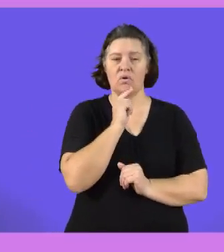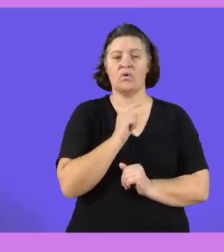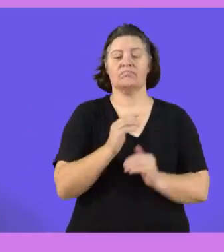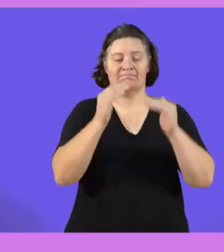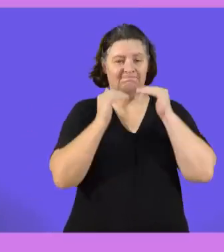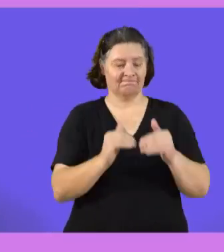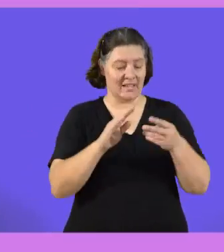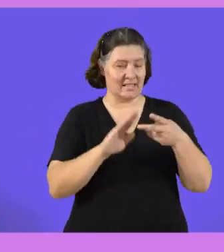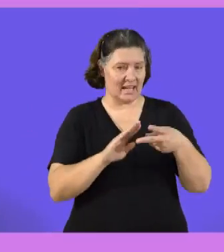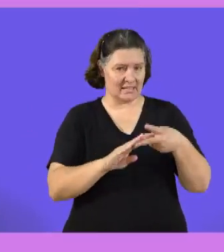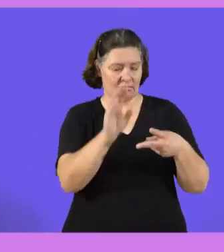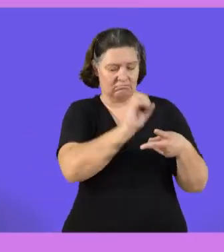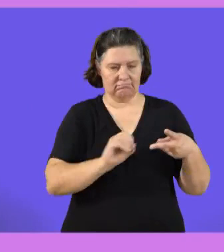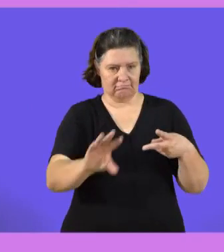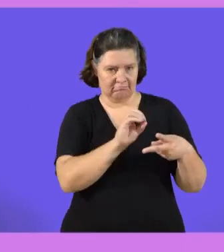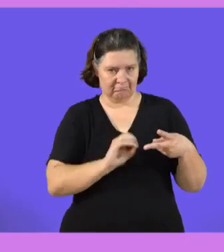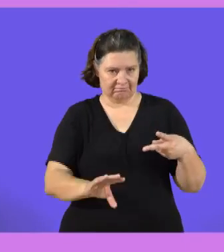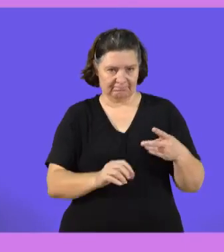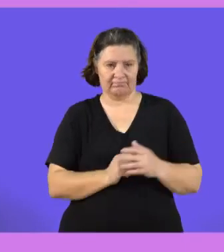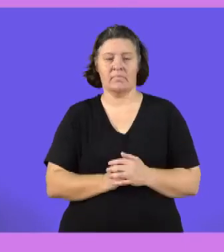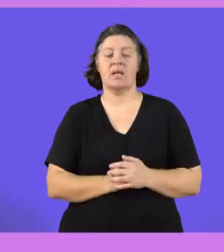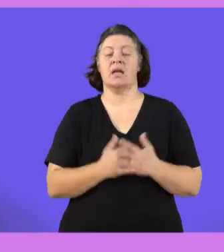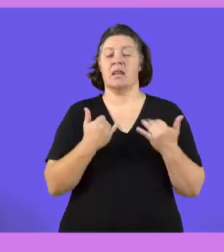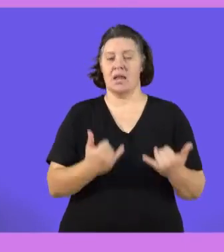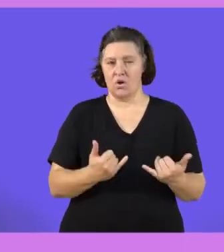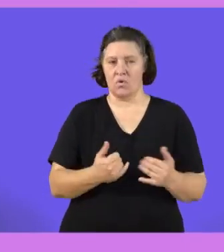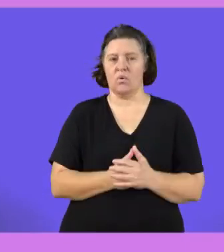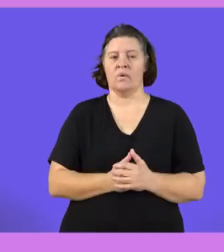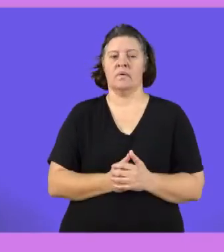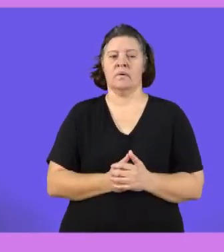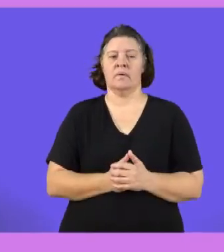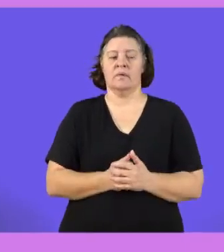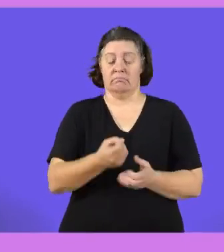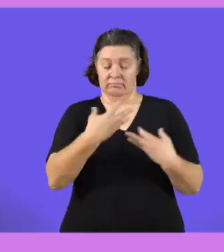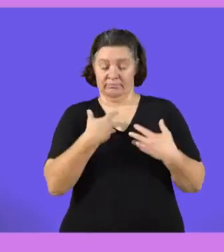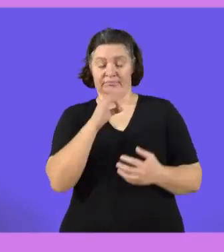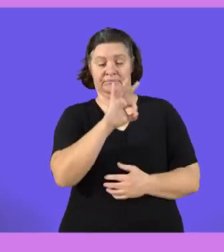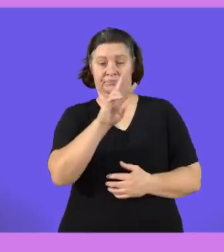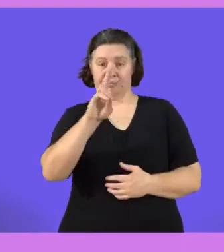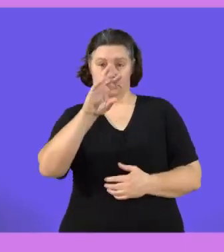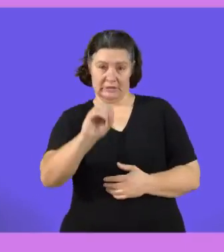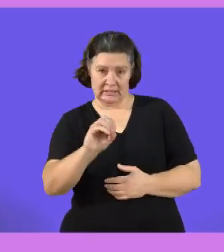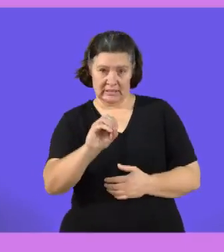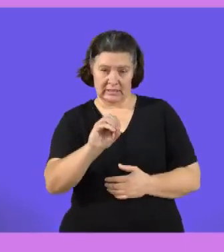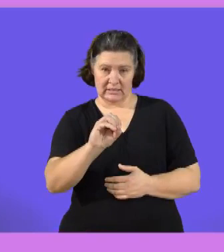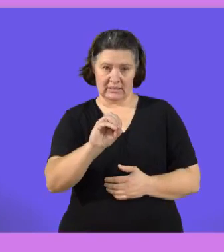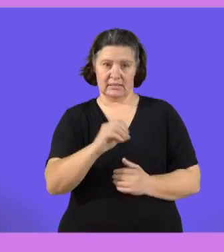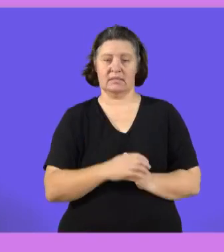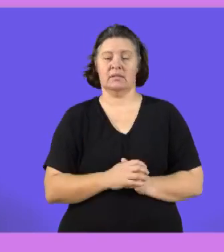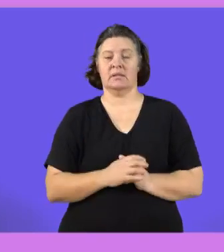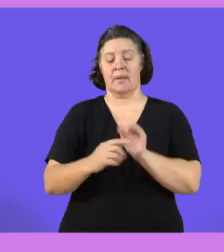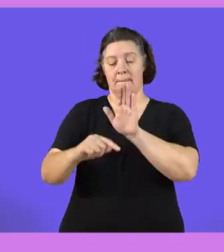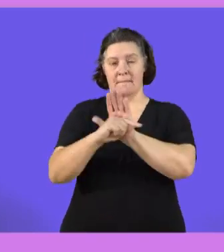Step number 2, let's substitute into our formula. So therefore, I know the Fahrenheit was given as 320. So therefore, I'll